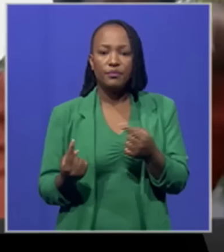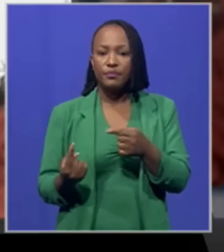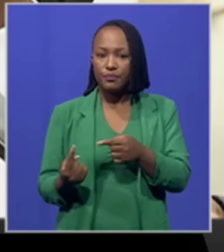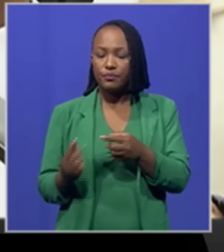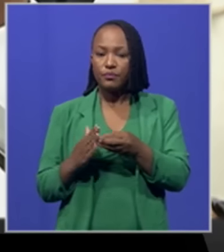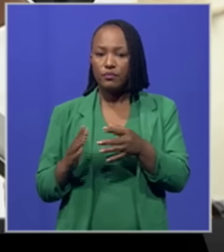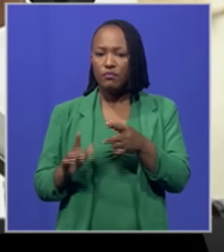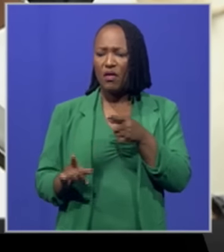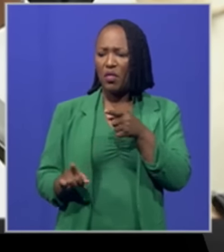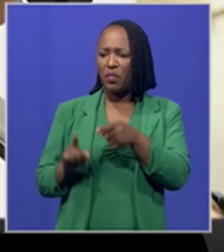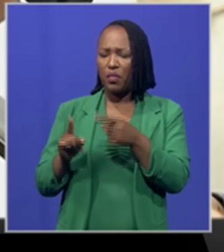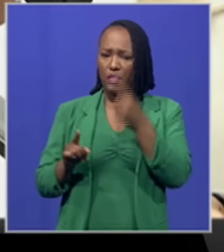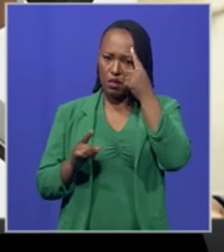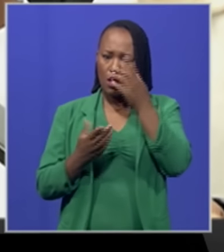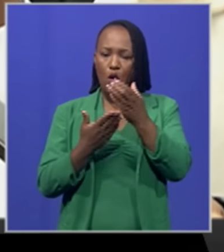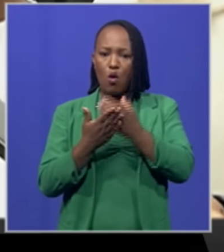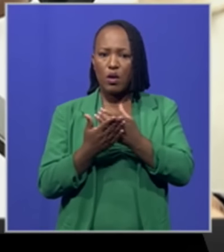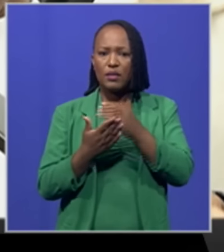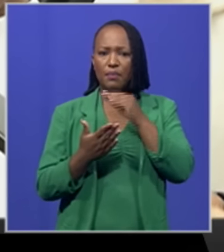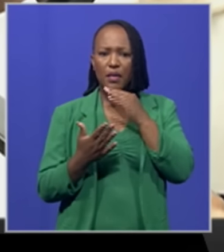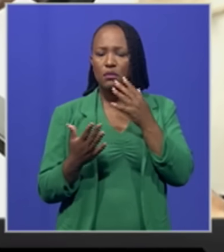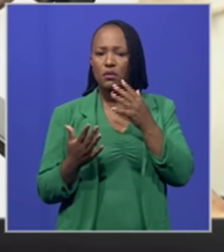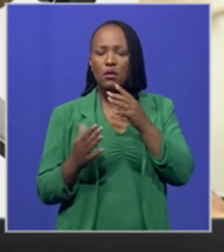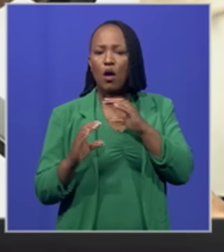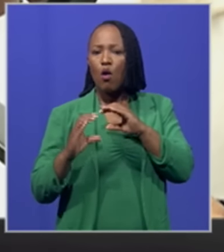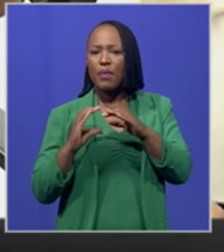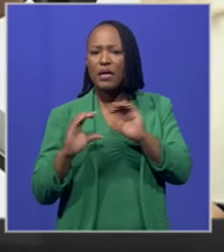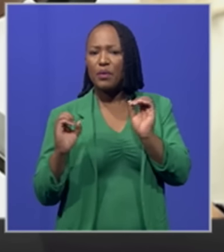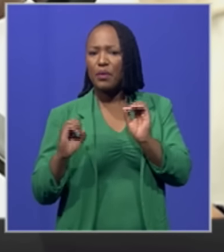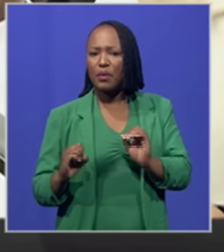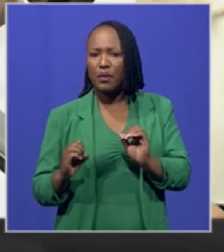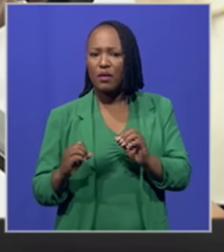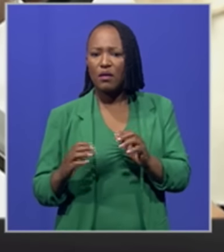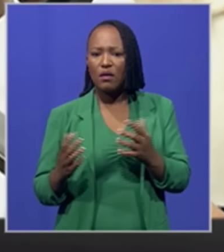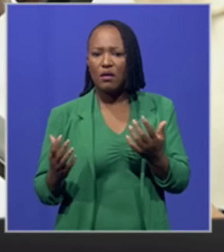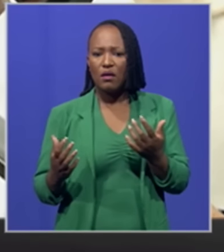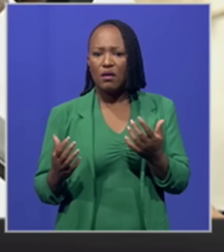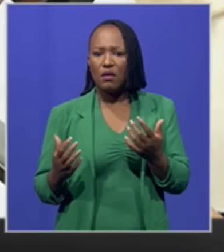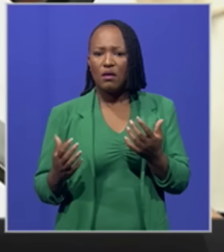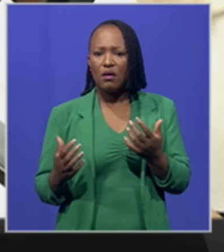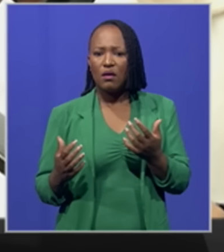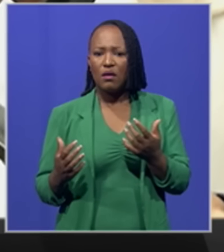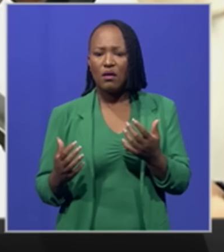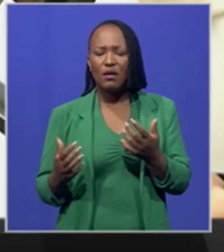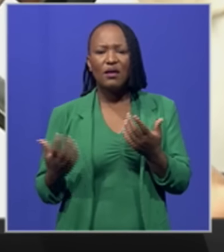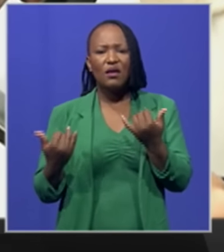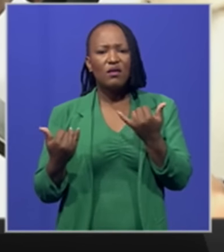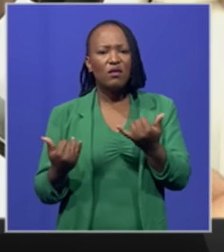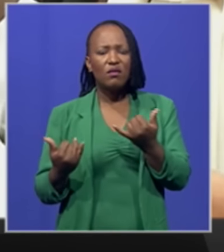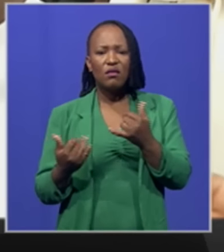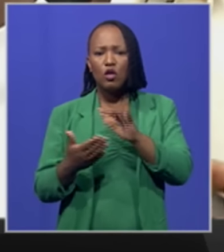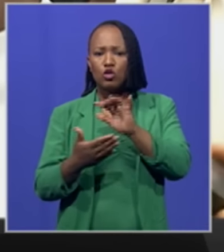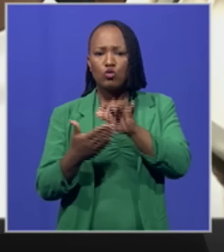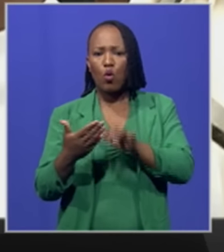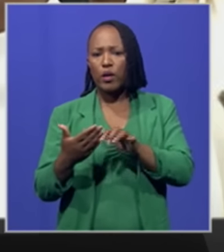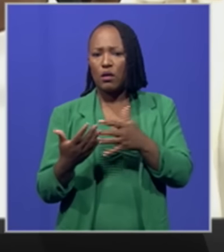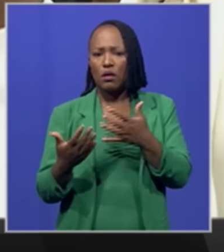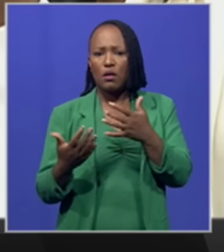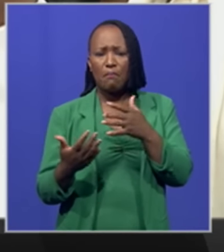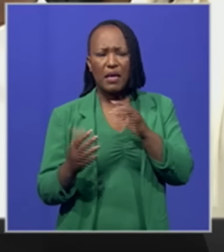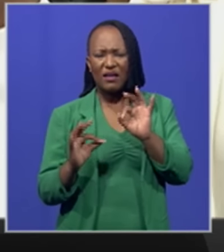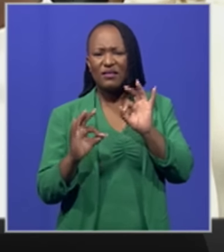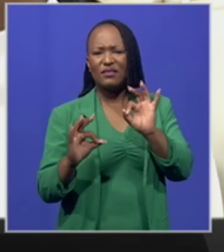ba college ka go se ba rebolele tshedimosetso. No yana ha ba re fe story se se tlhamaletseng ha ba re